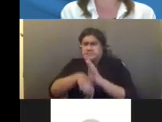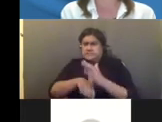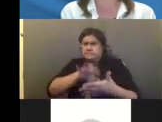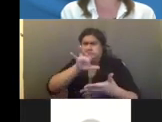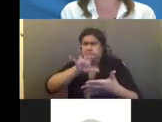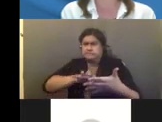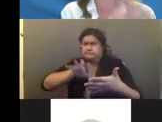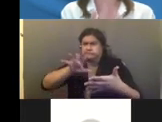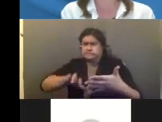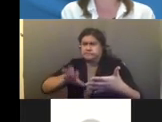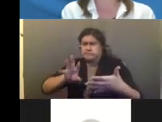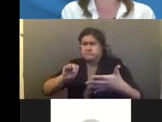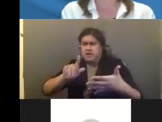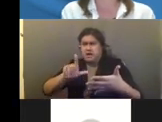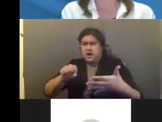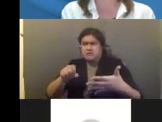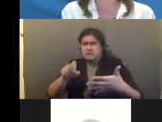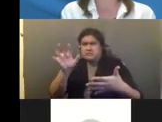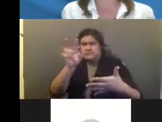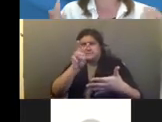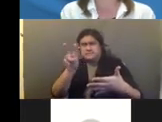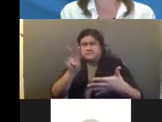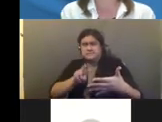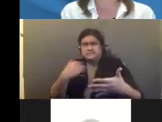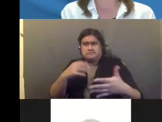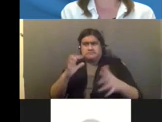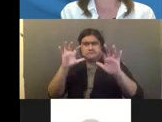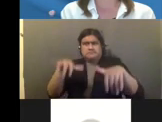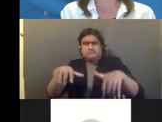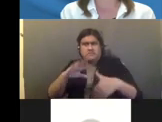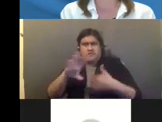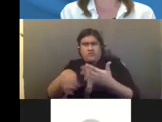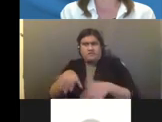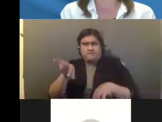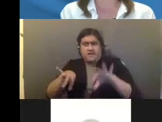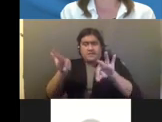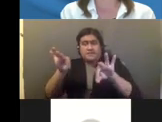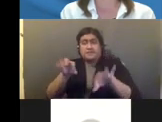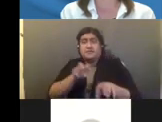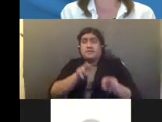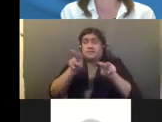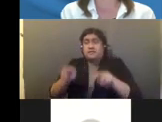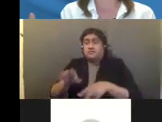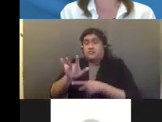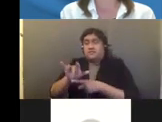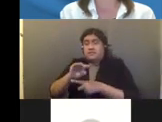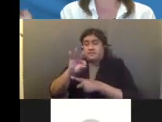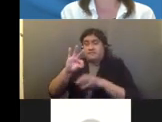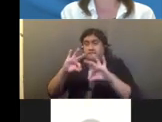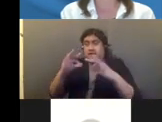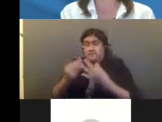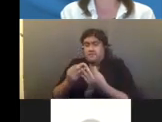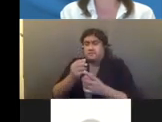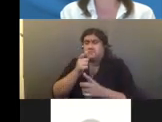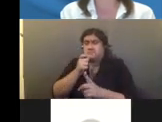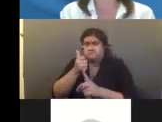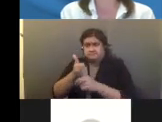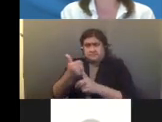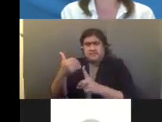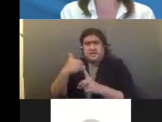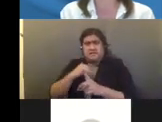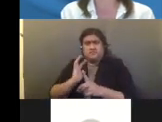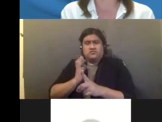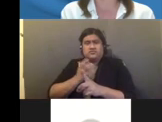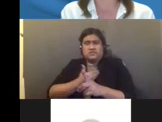they looked at 25 families that had transgender and non-binary youth who were in the adolescent,